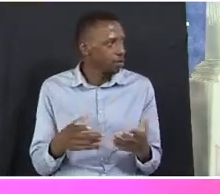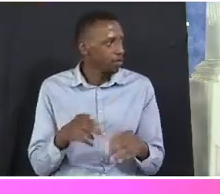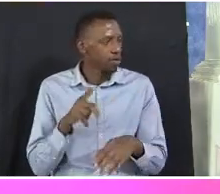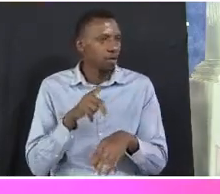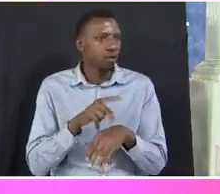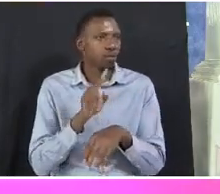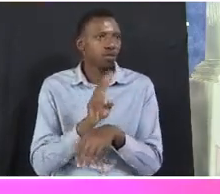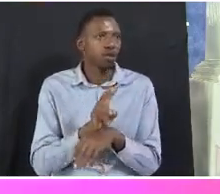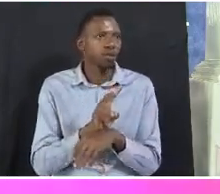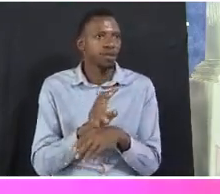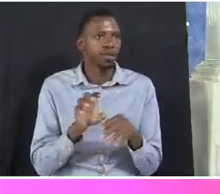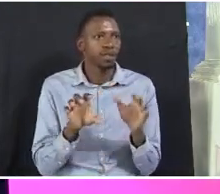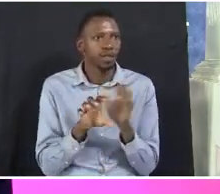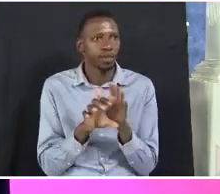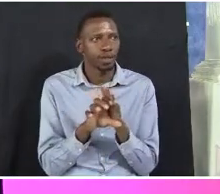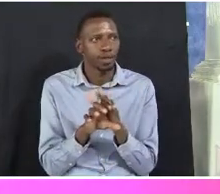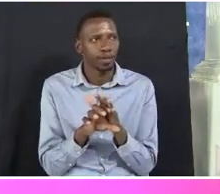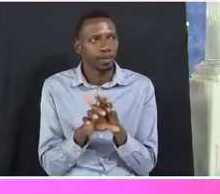Proverbs chapter